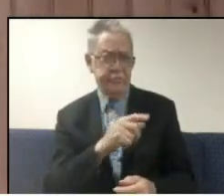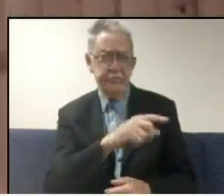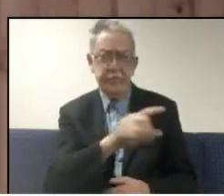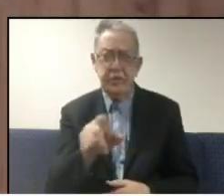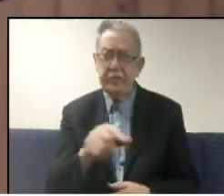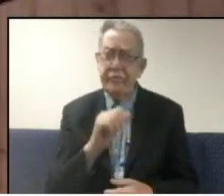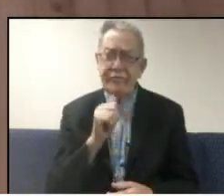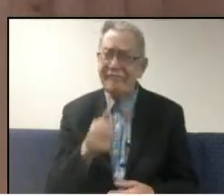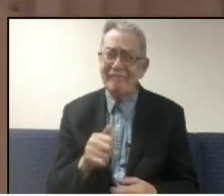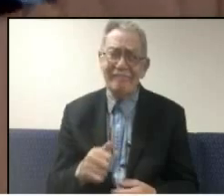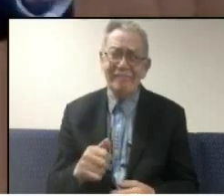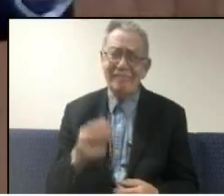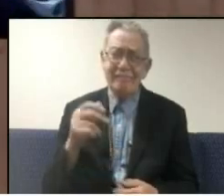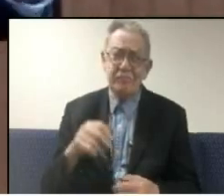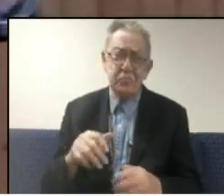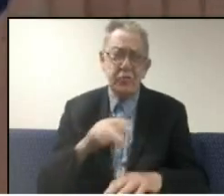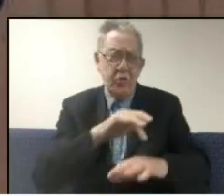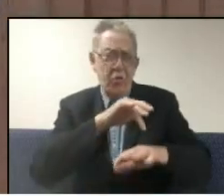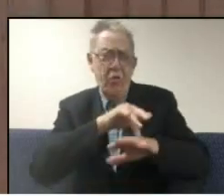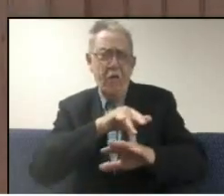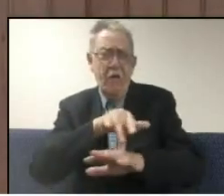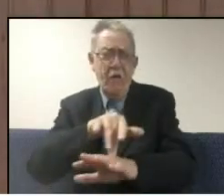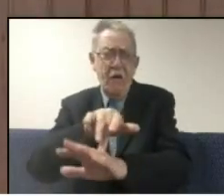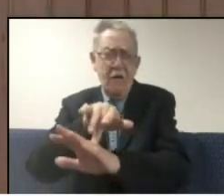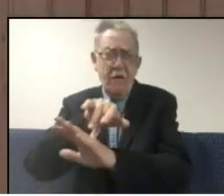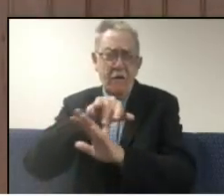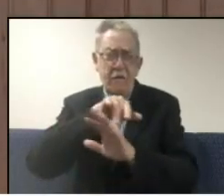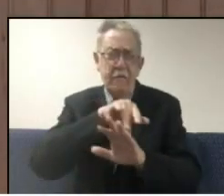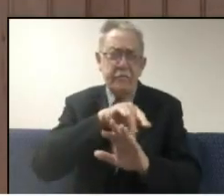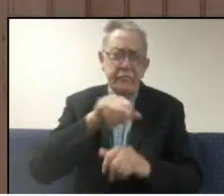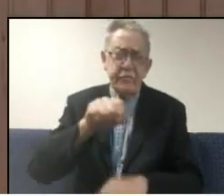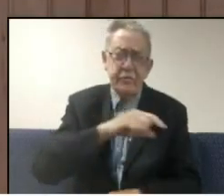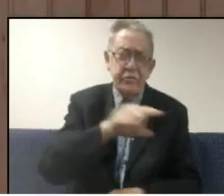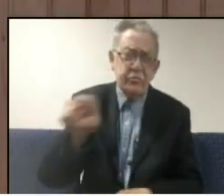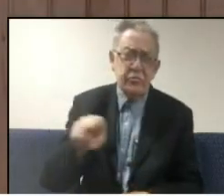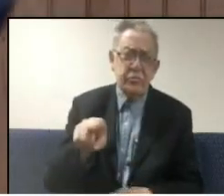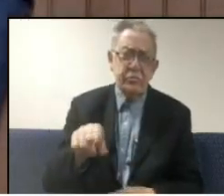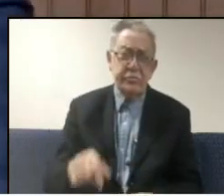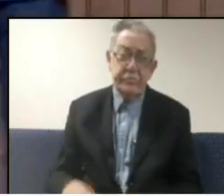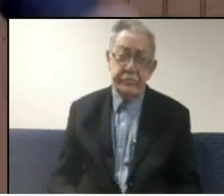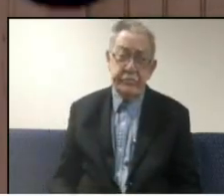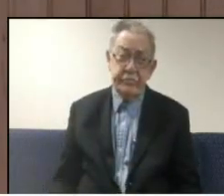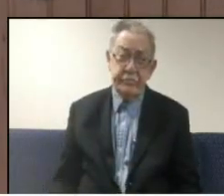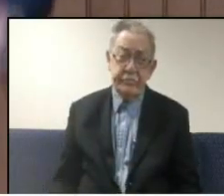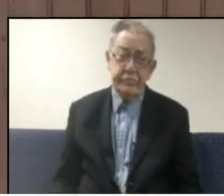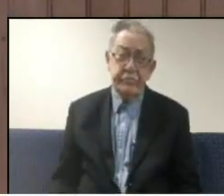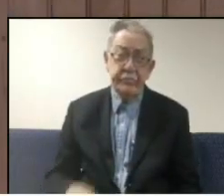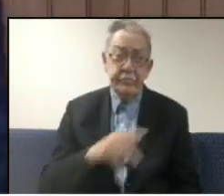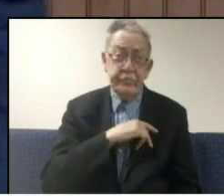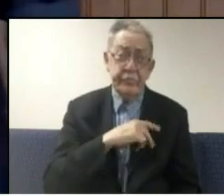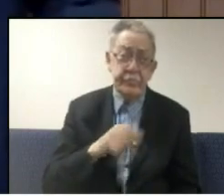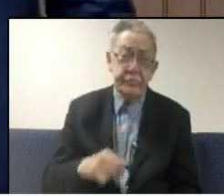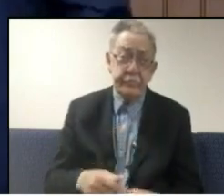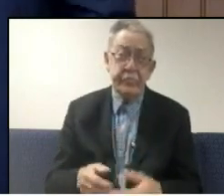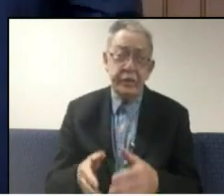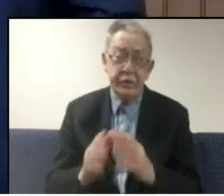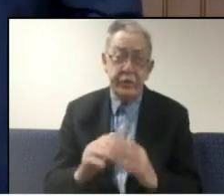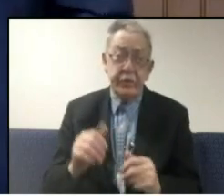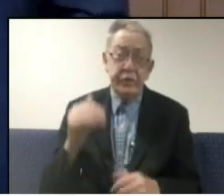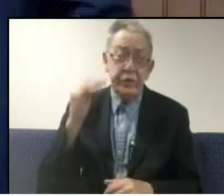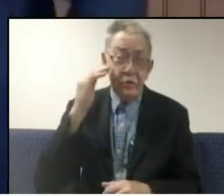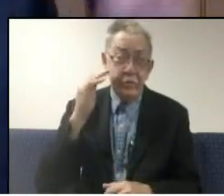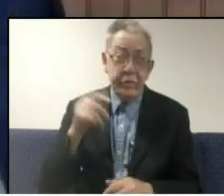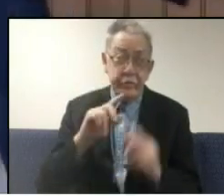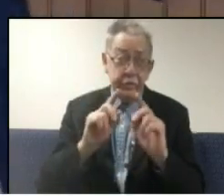to even touch you. This is the Apostle Paul. And Paul said, I'm going to let him go